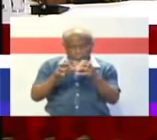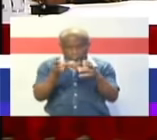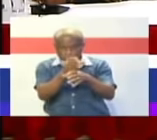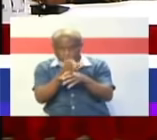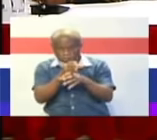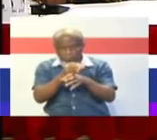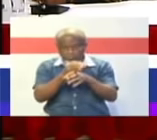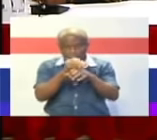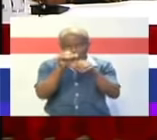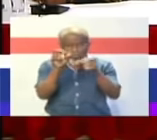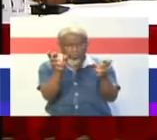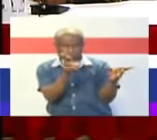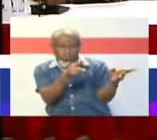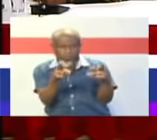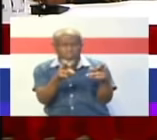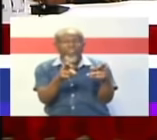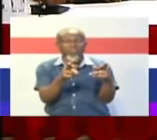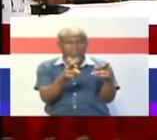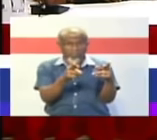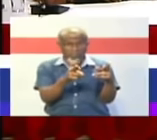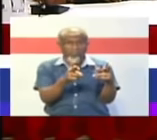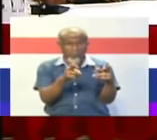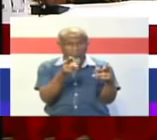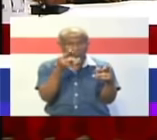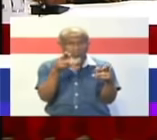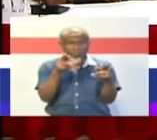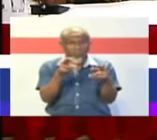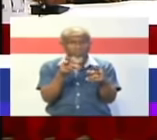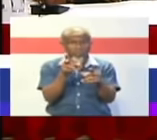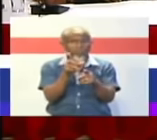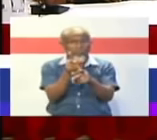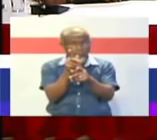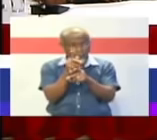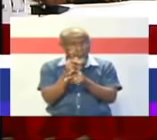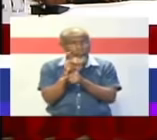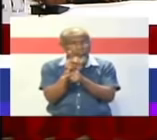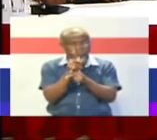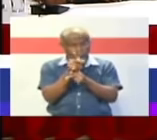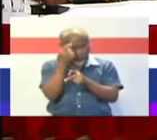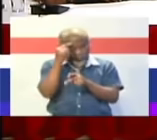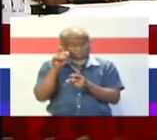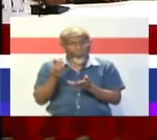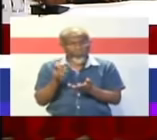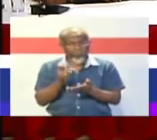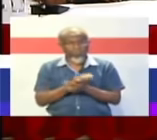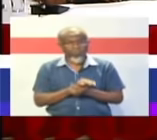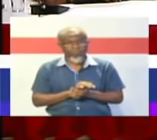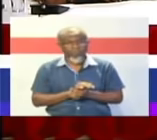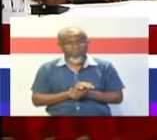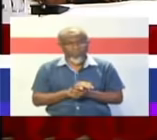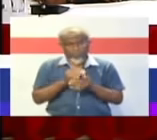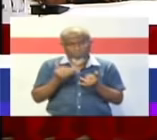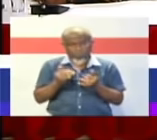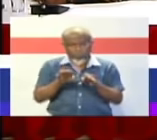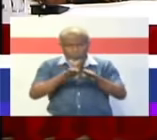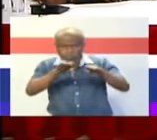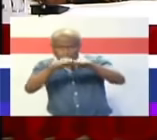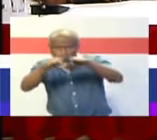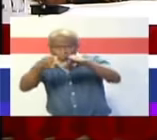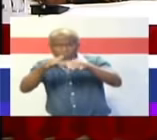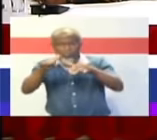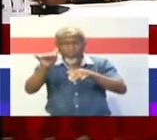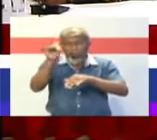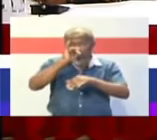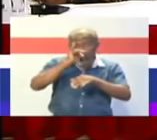And my second question deals with the reopening of bars in the safe zones on Monday. We would have seen some